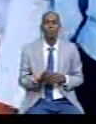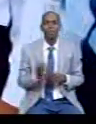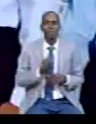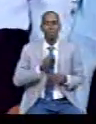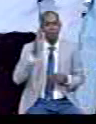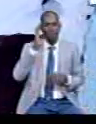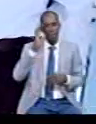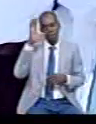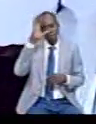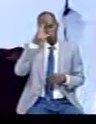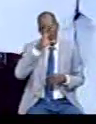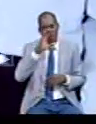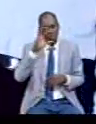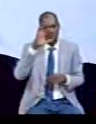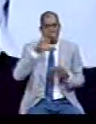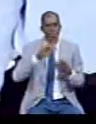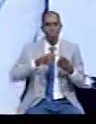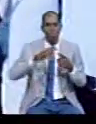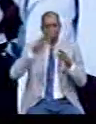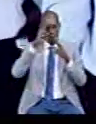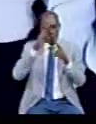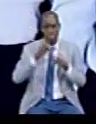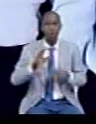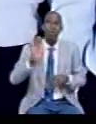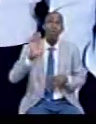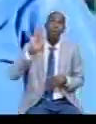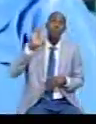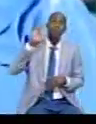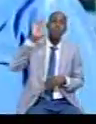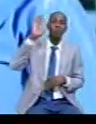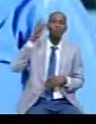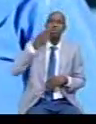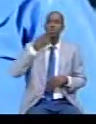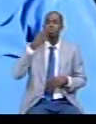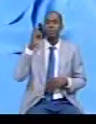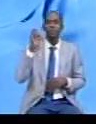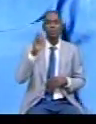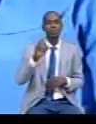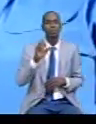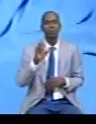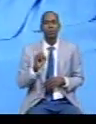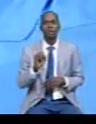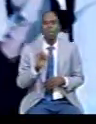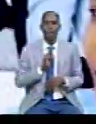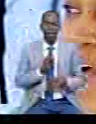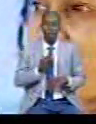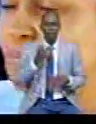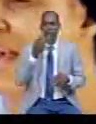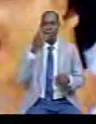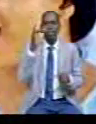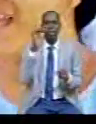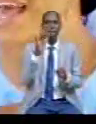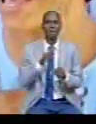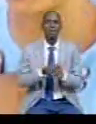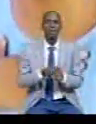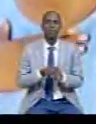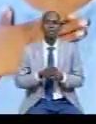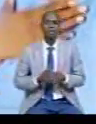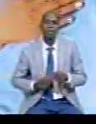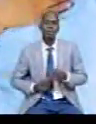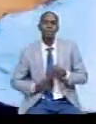shame. I will sing to honor his command. I